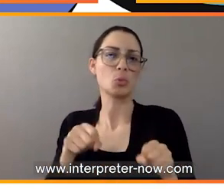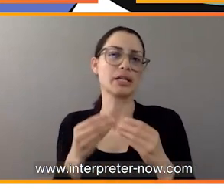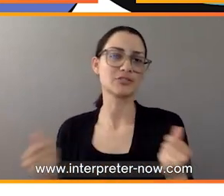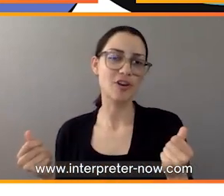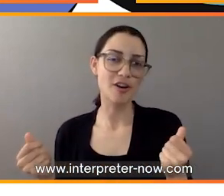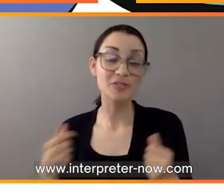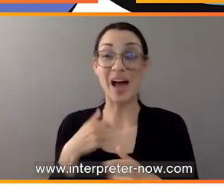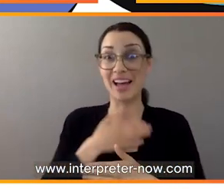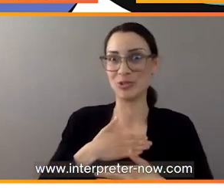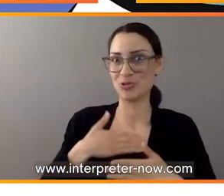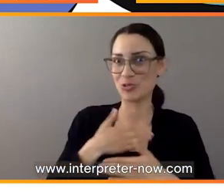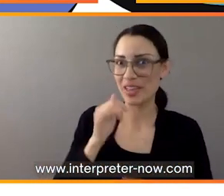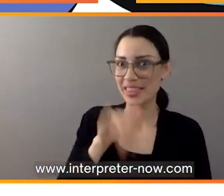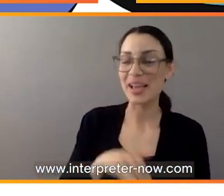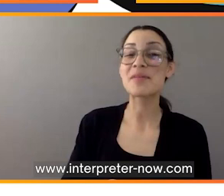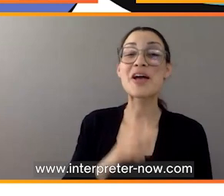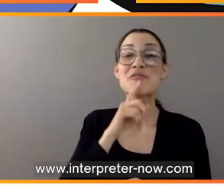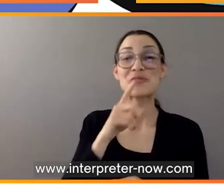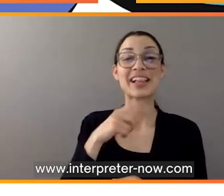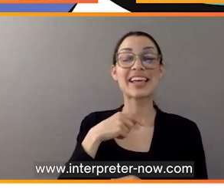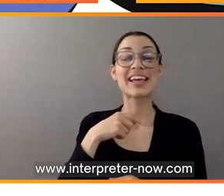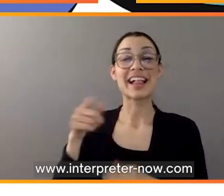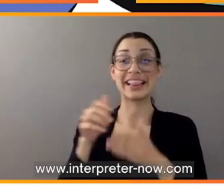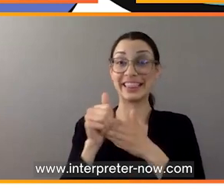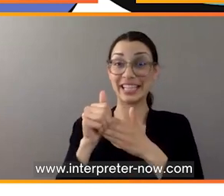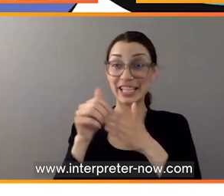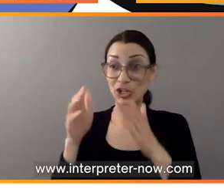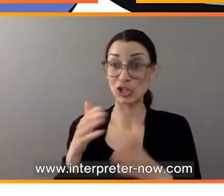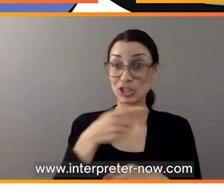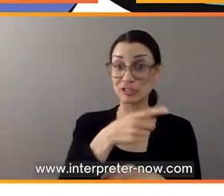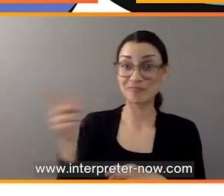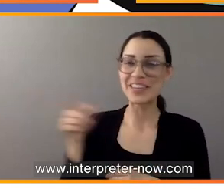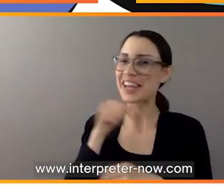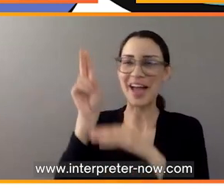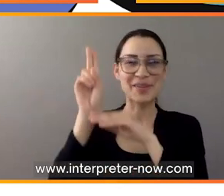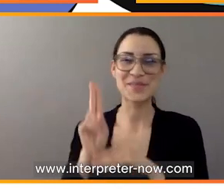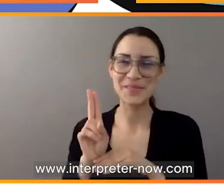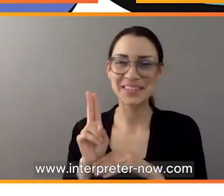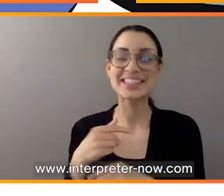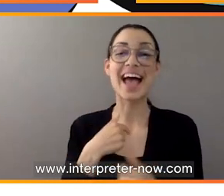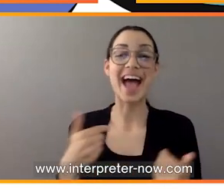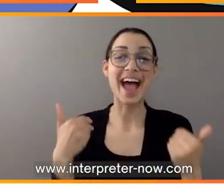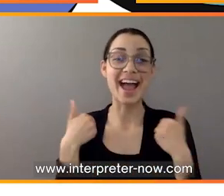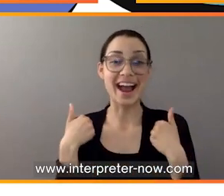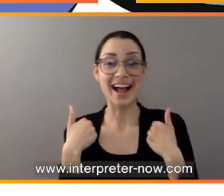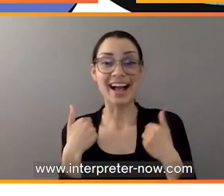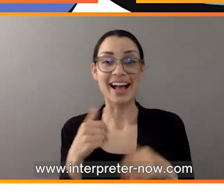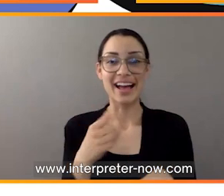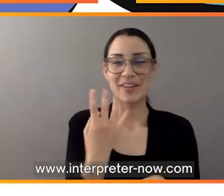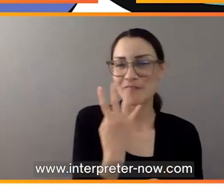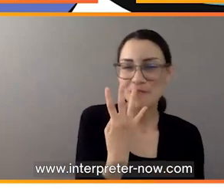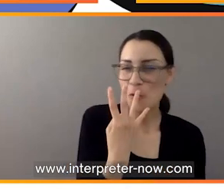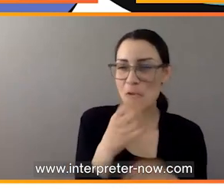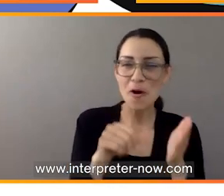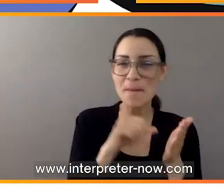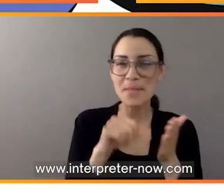about doing that, and leaders weren't used to it, you know, I had this 3 or 4 page deck that was pretty powerful that had, all right, here's